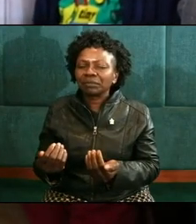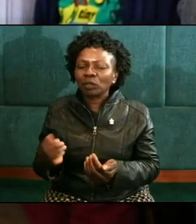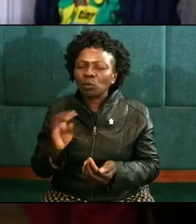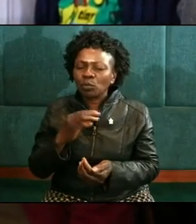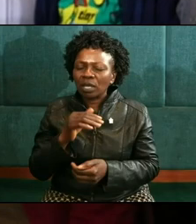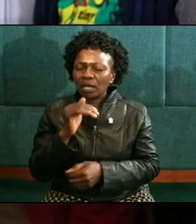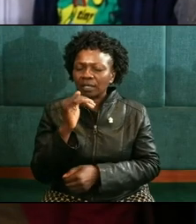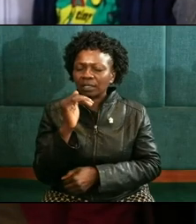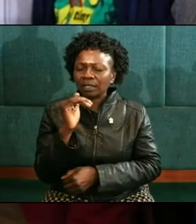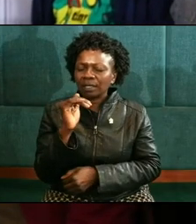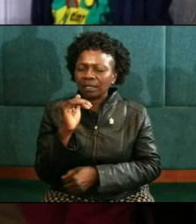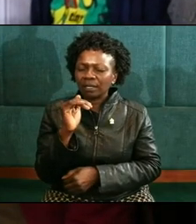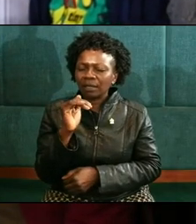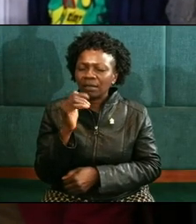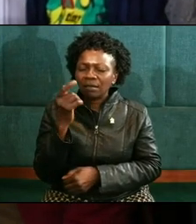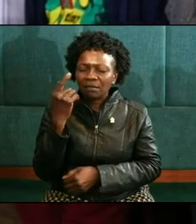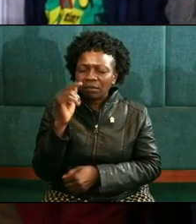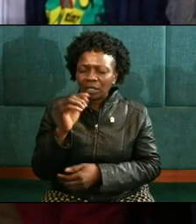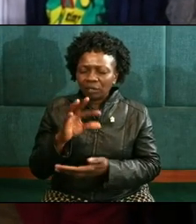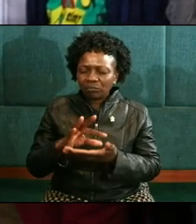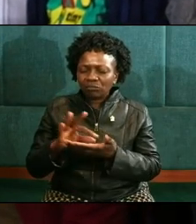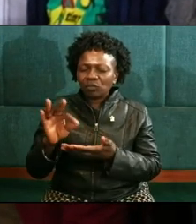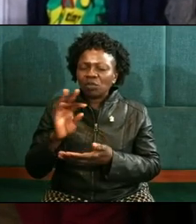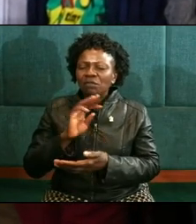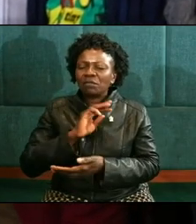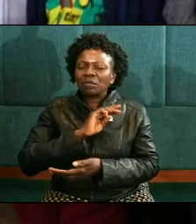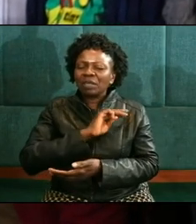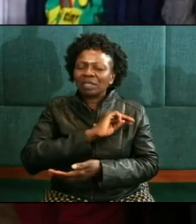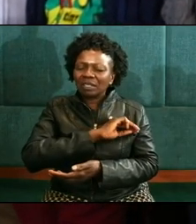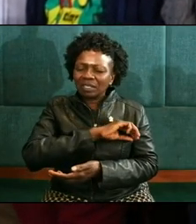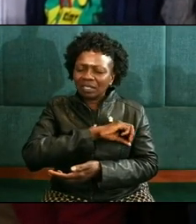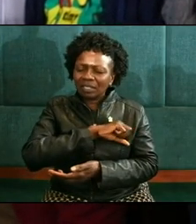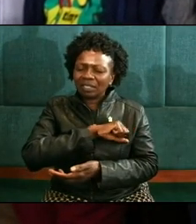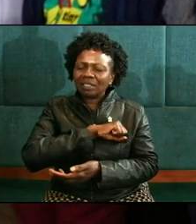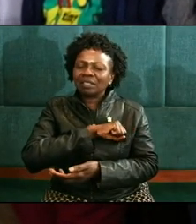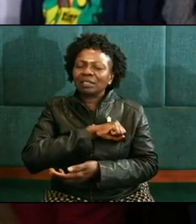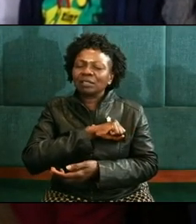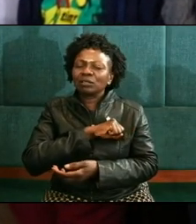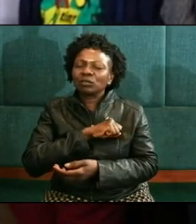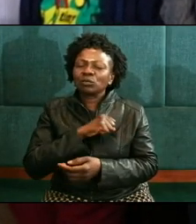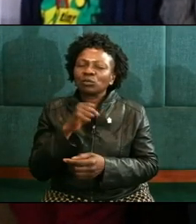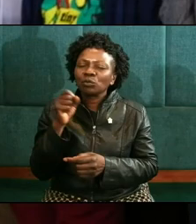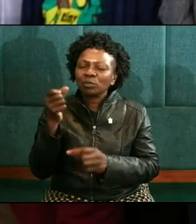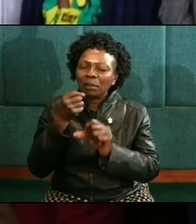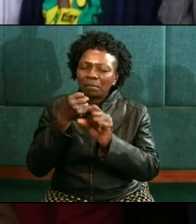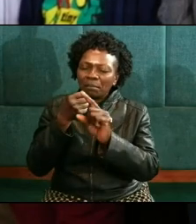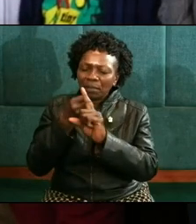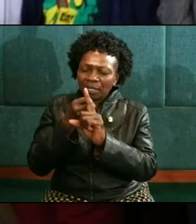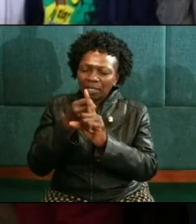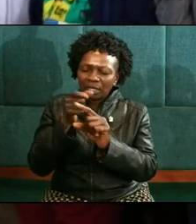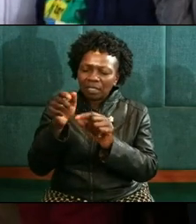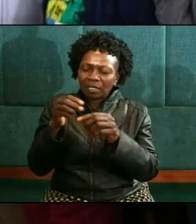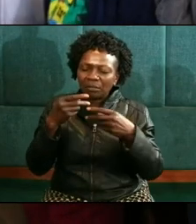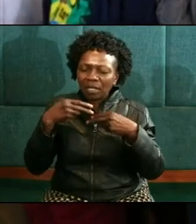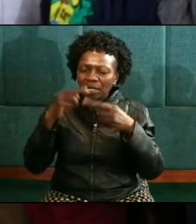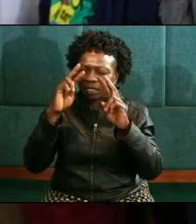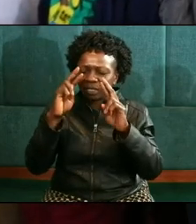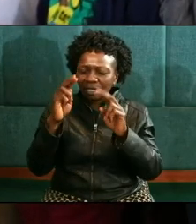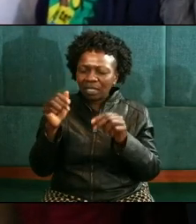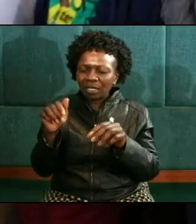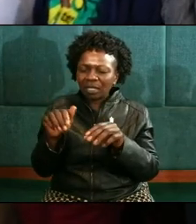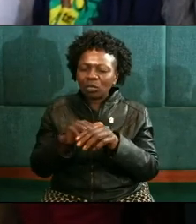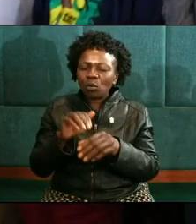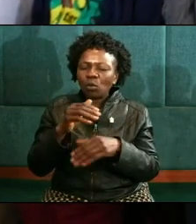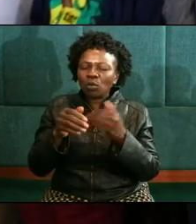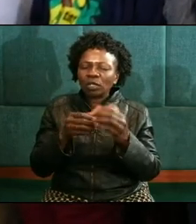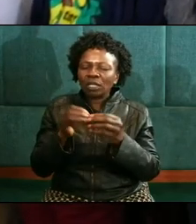We ask for the spirit of patience to be imparted in these parents and in all the